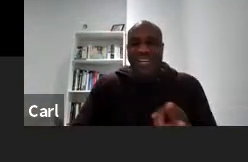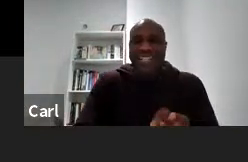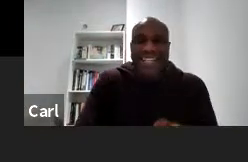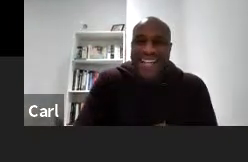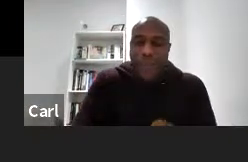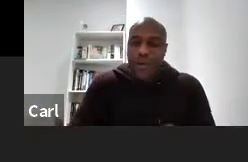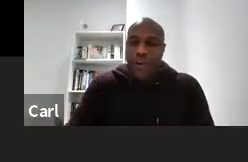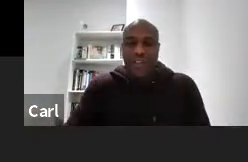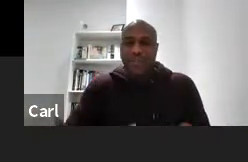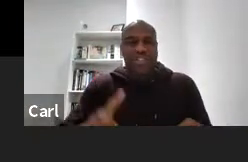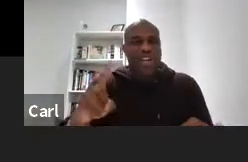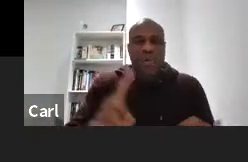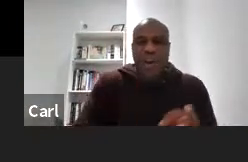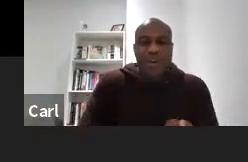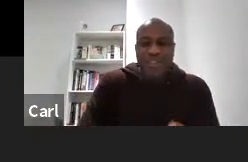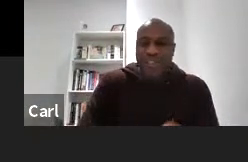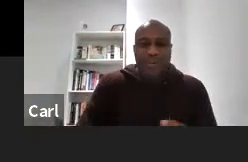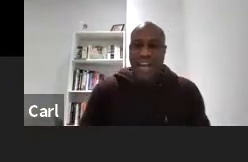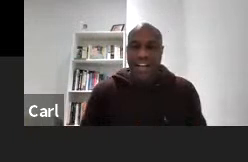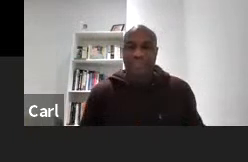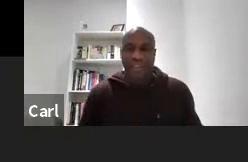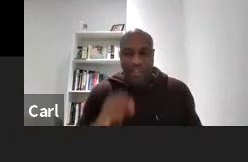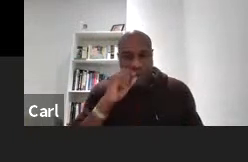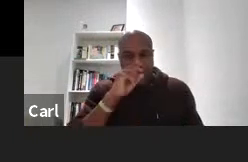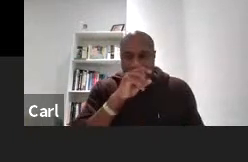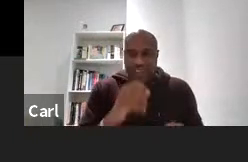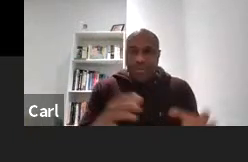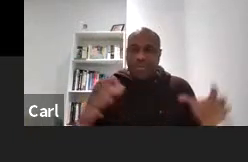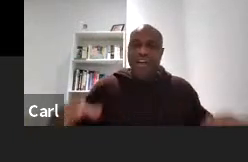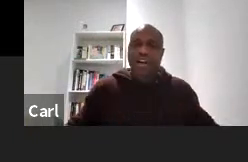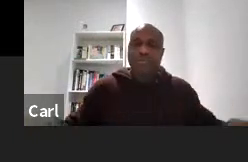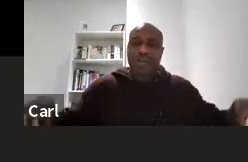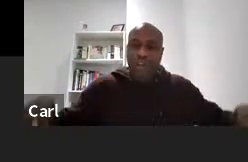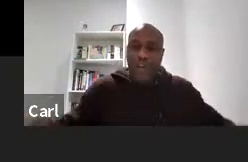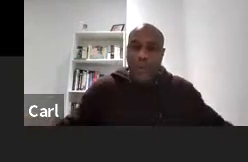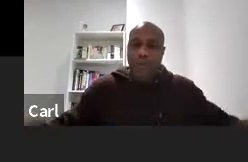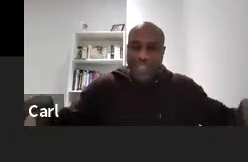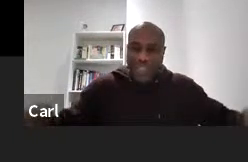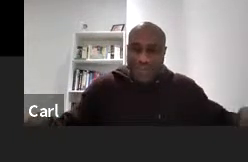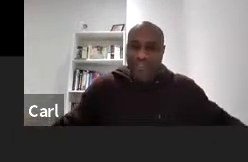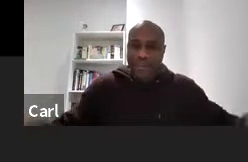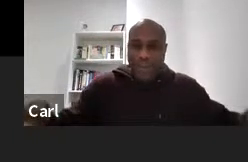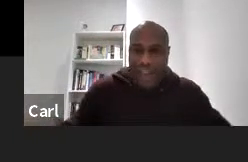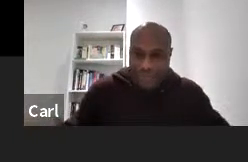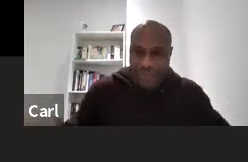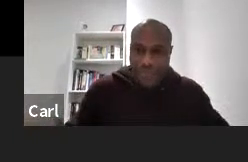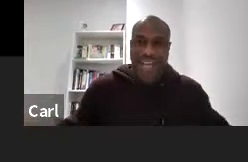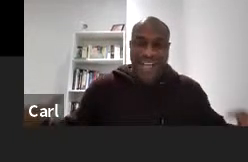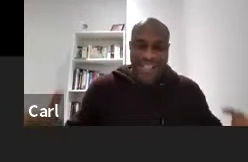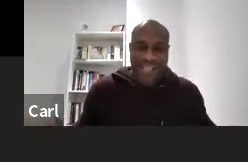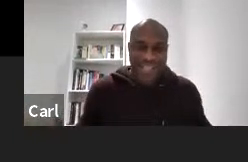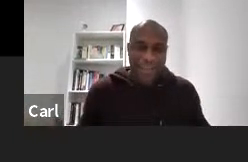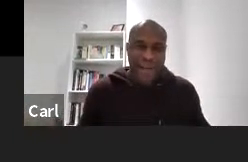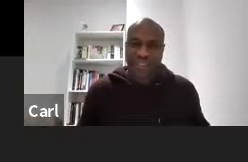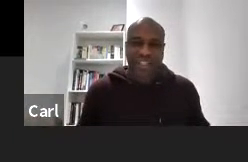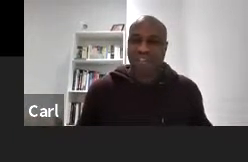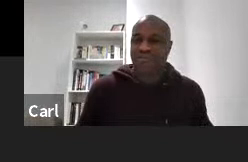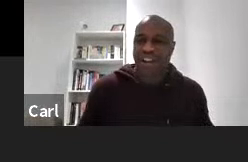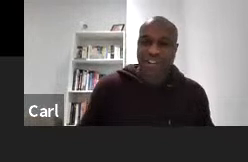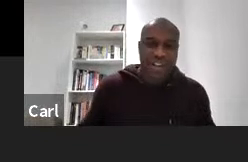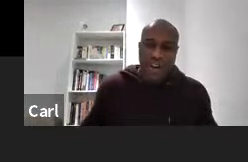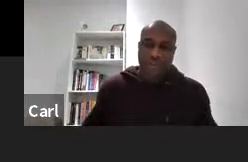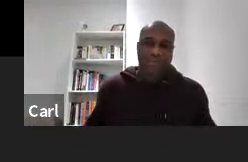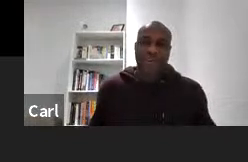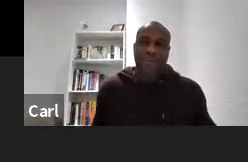no e-network, there was no O2 Telefonica, there was no global telephony platforms that existed. People didn't